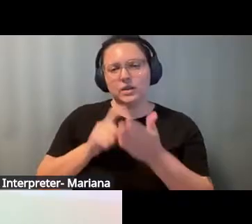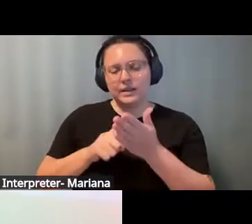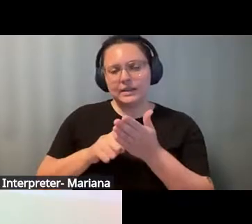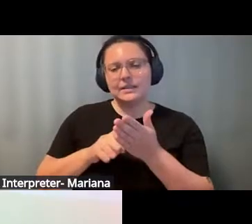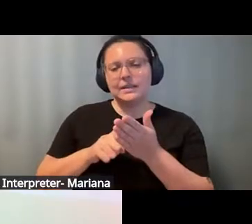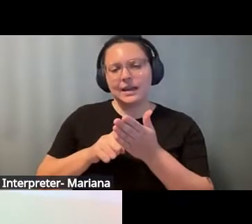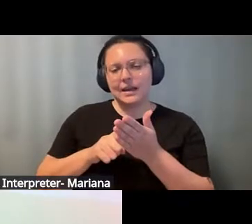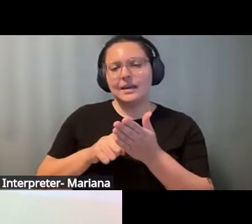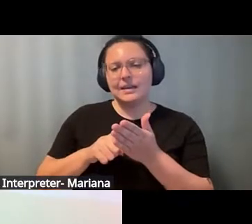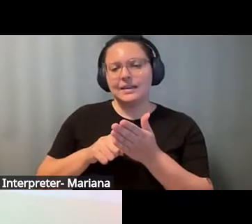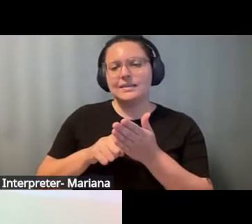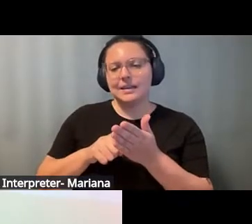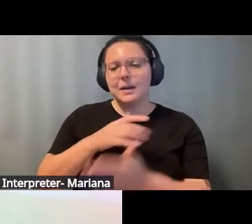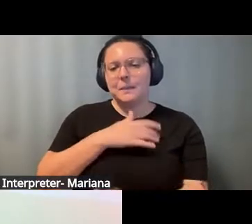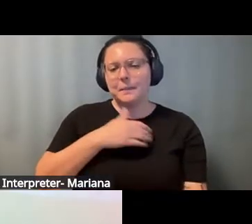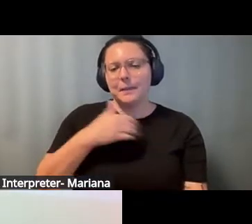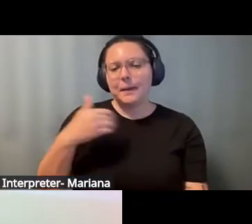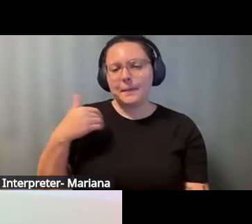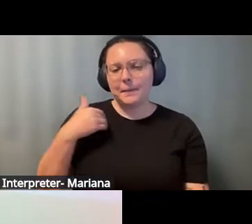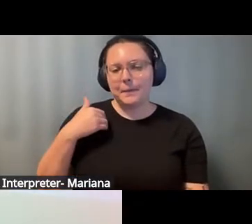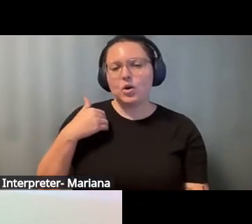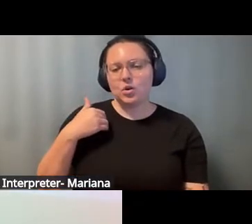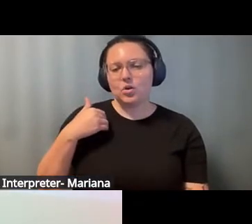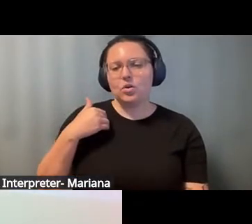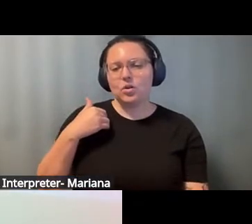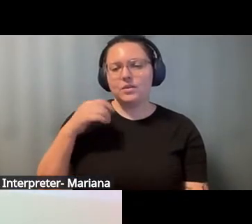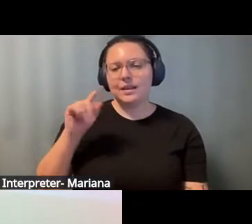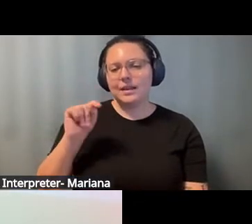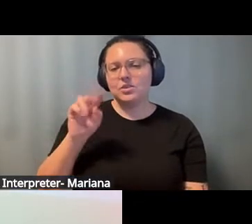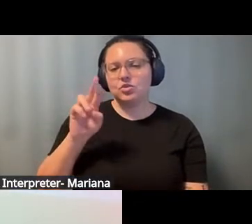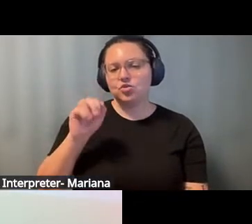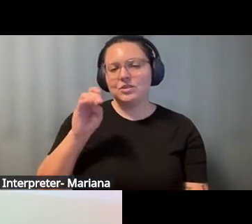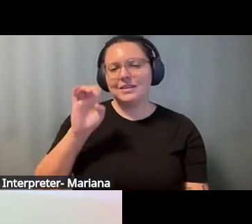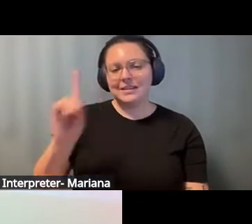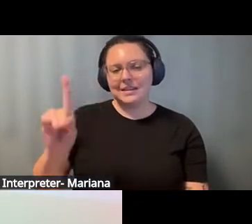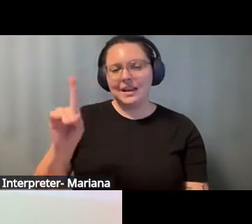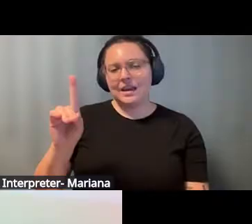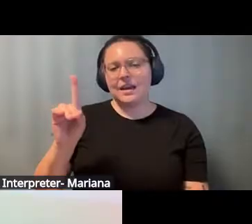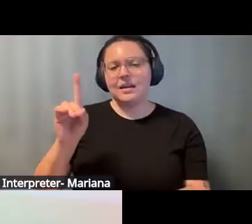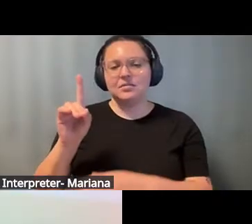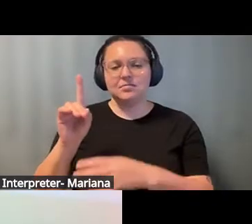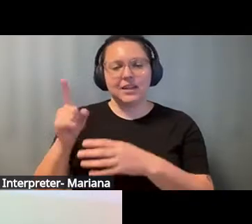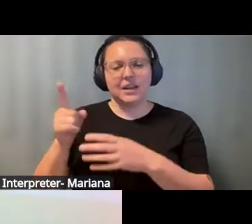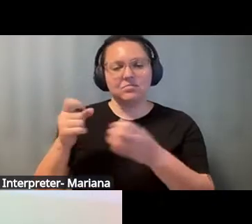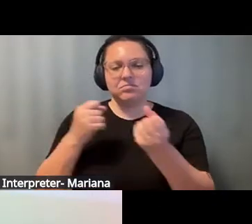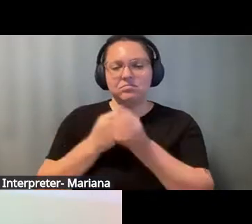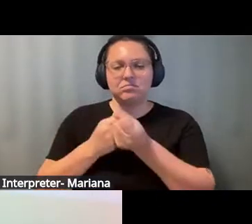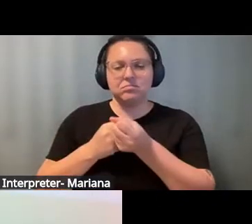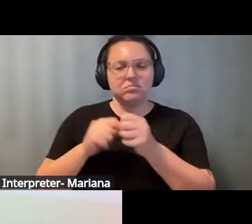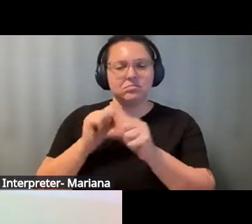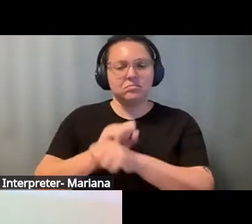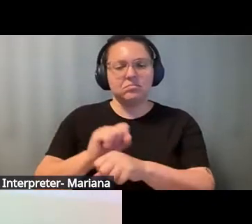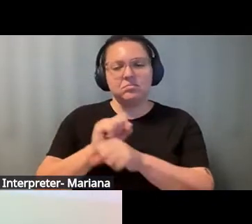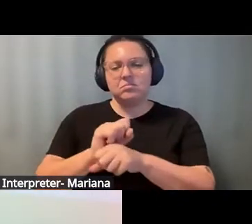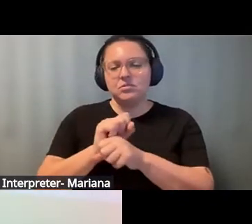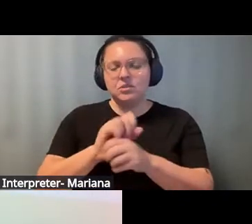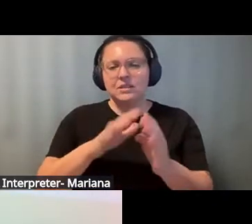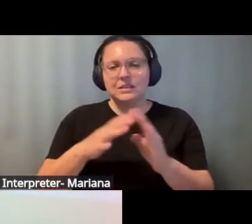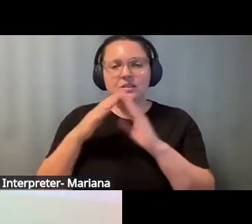put in a plethora of work in our neighborhood in the past. In reference to Miss